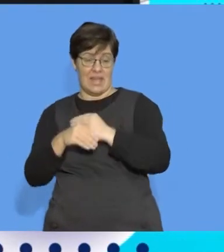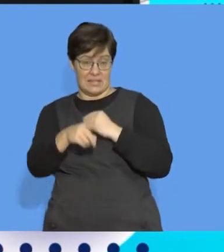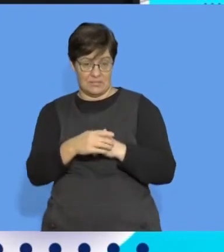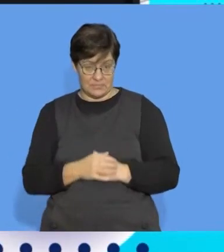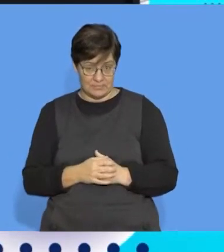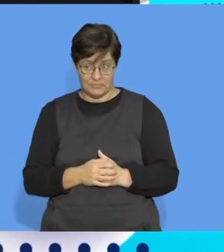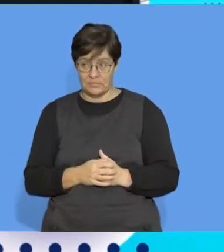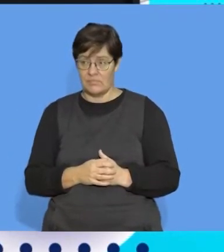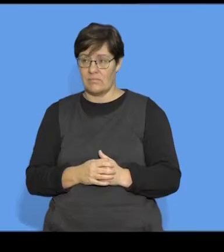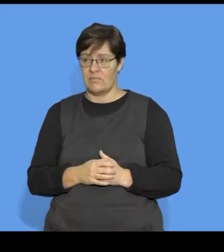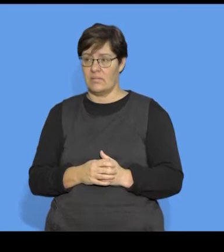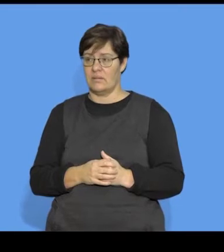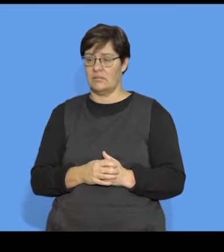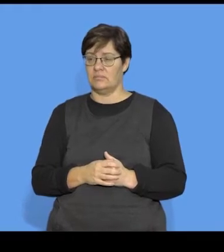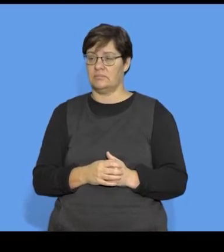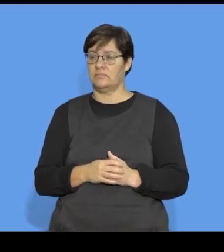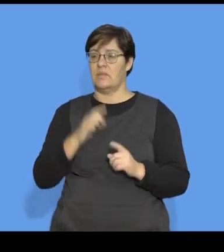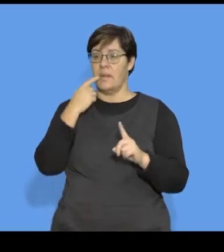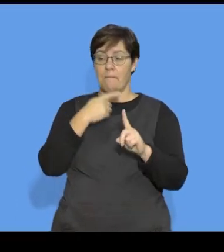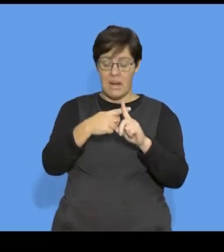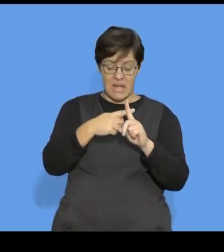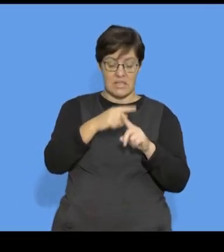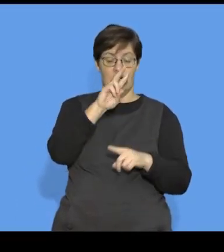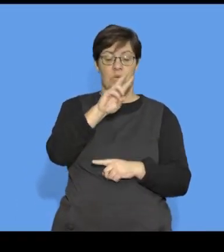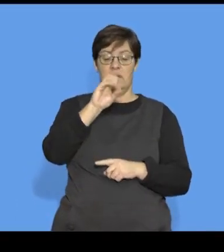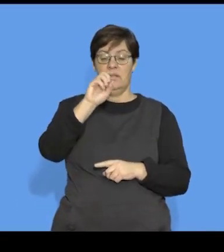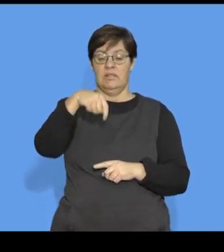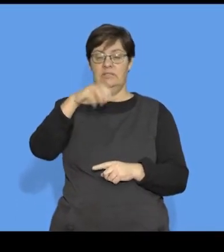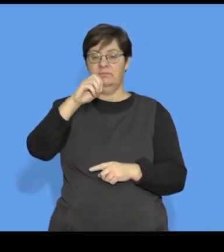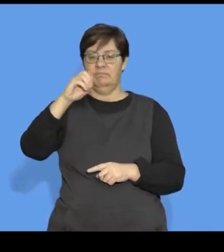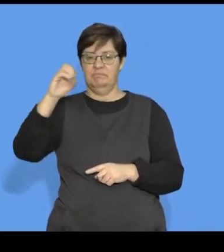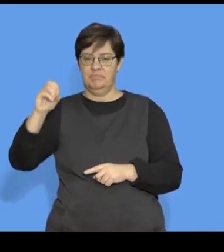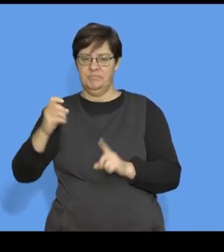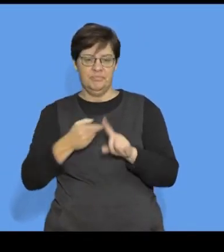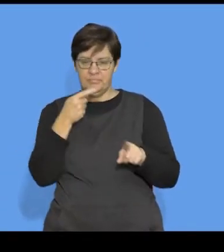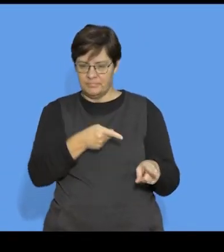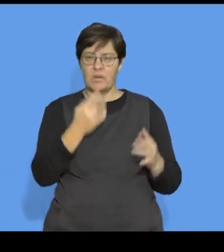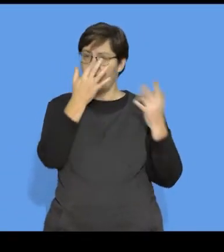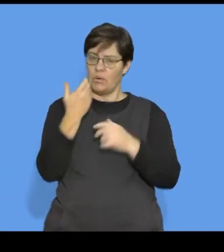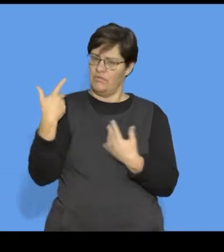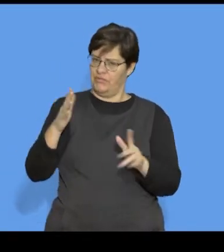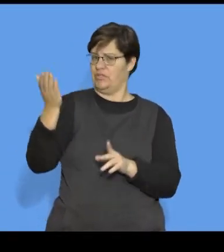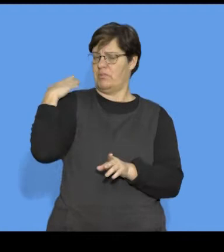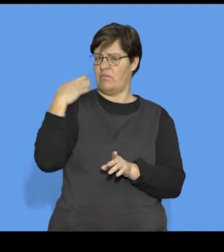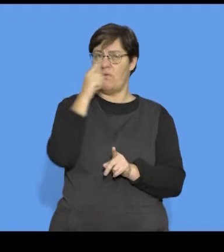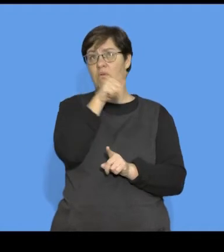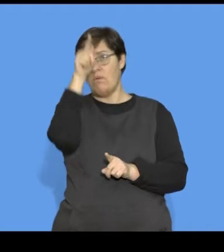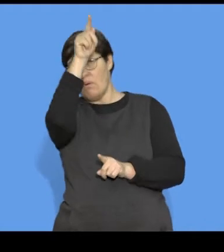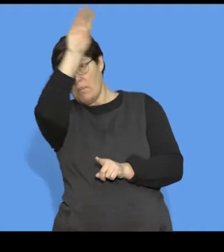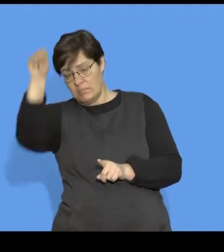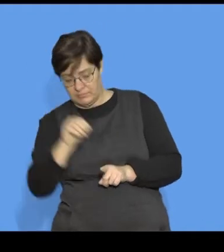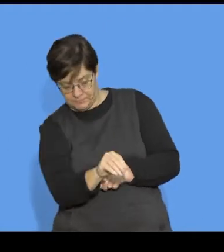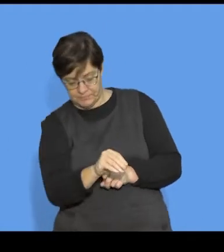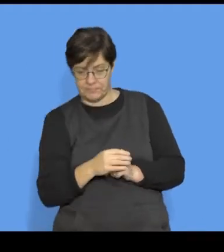depreciation. Watch what I do here. I say plus the 20,000. Where does it come from? From my calculation. I've